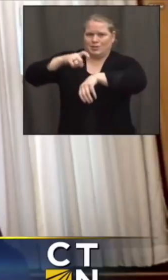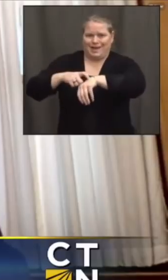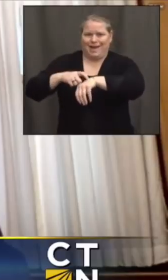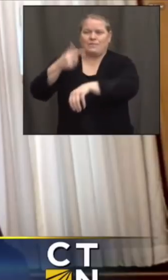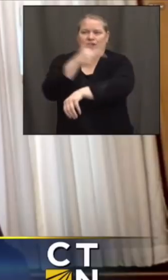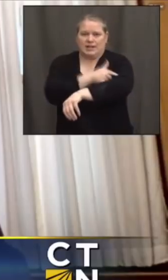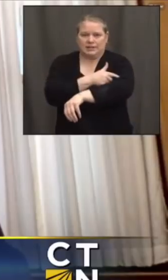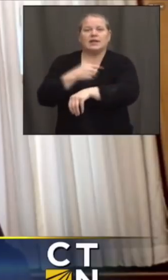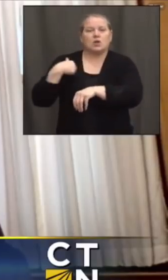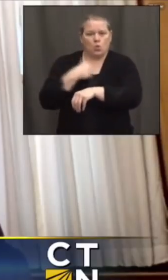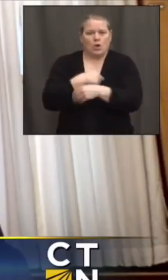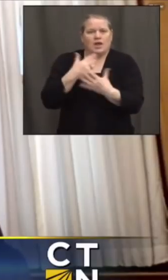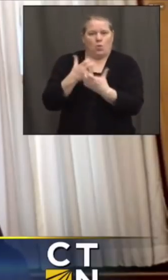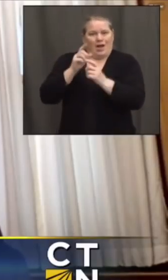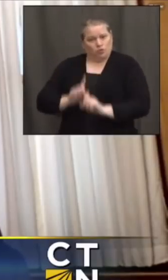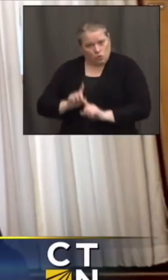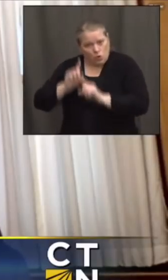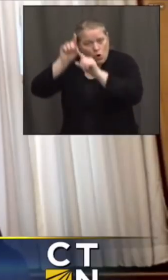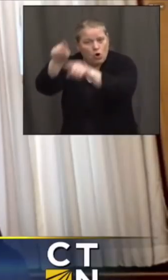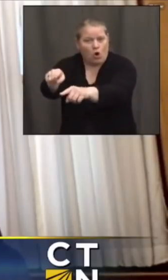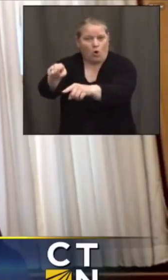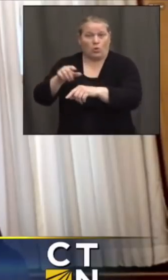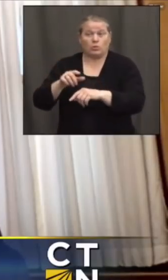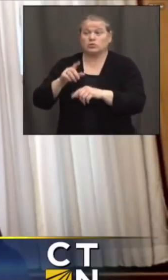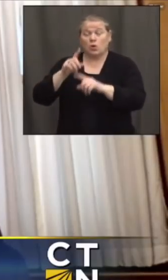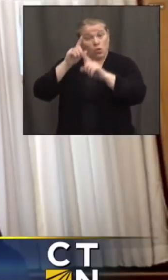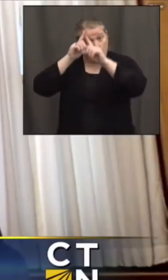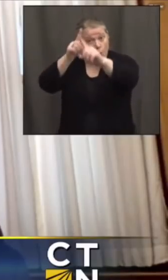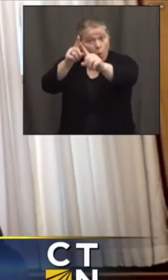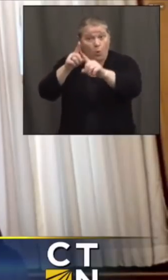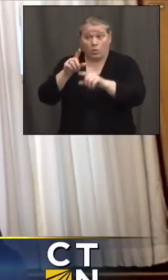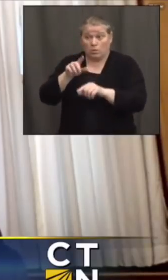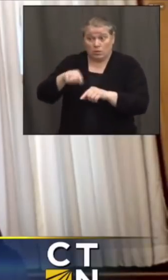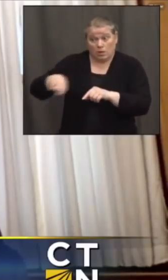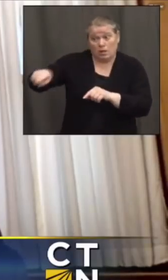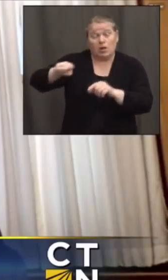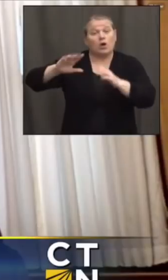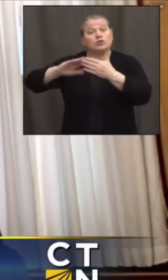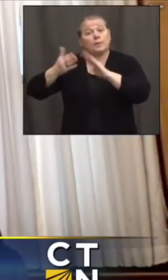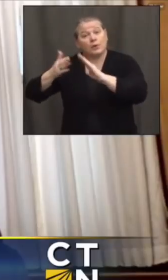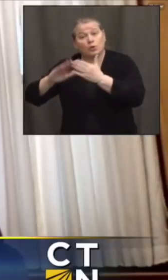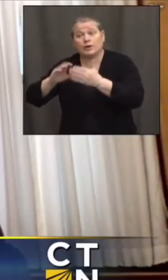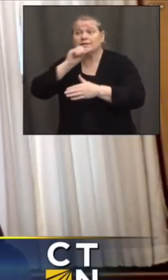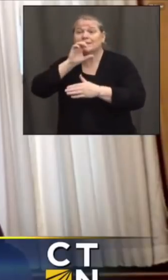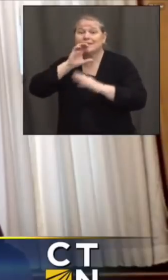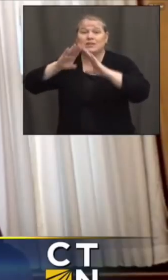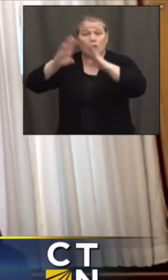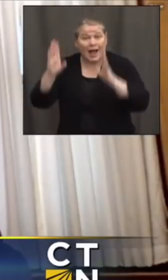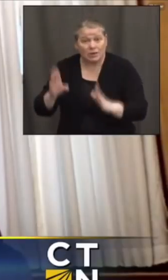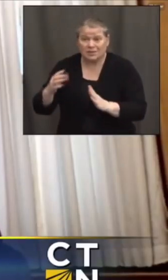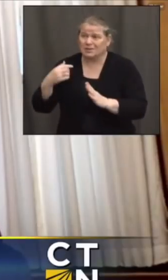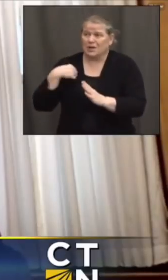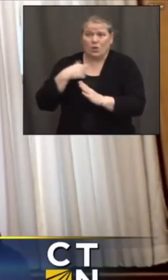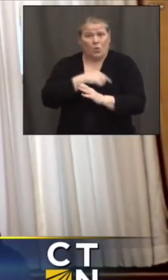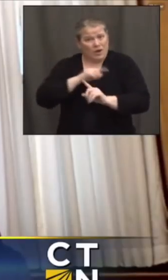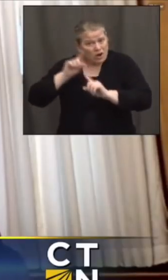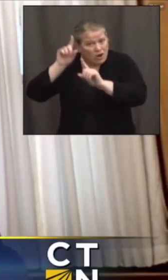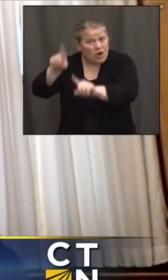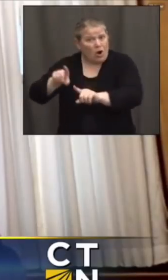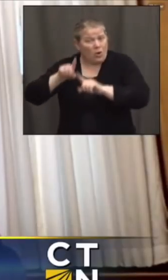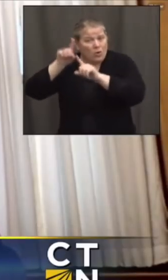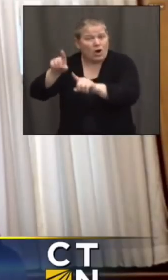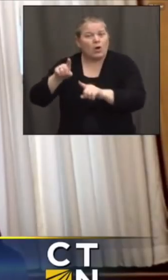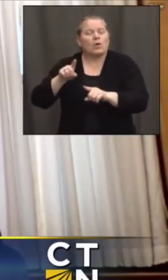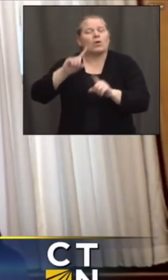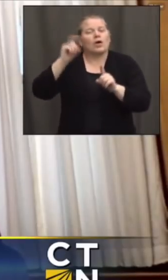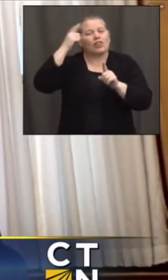mobile units are about going into those communities, going into those senior housing complexes. I'd encourage people to look at that article the governor